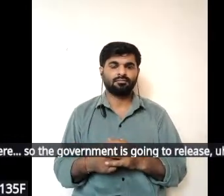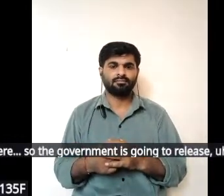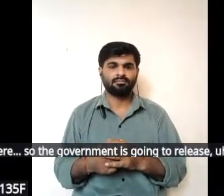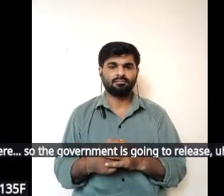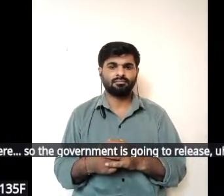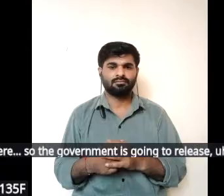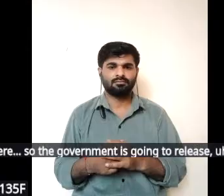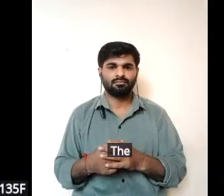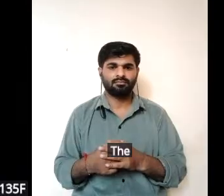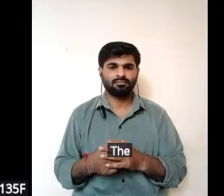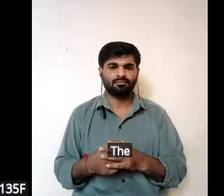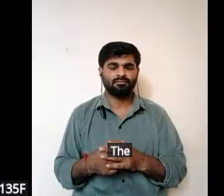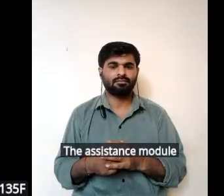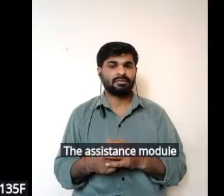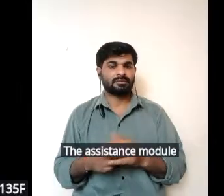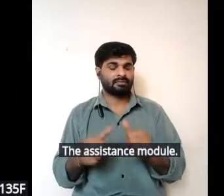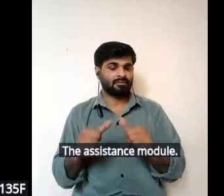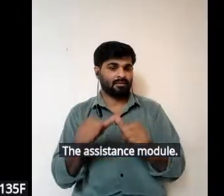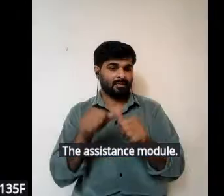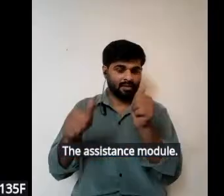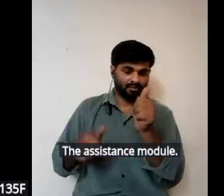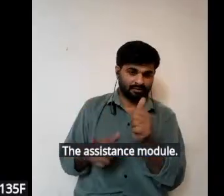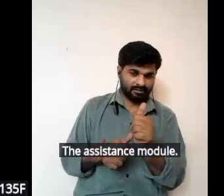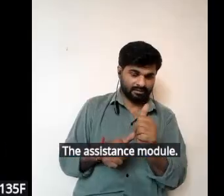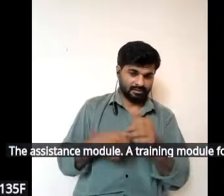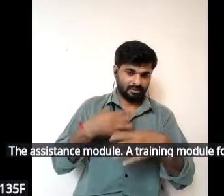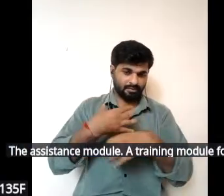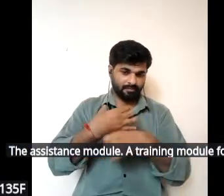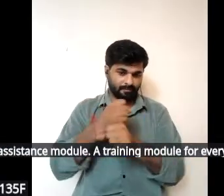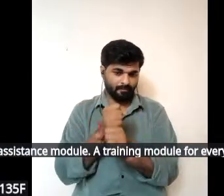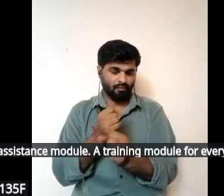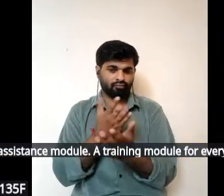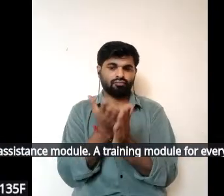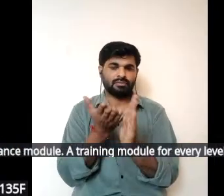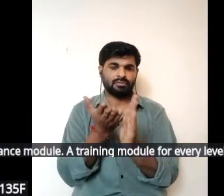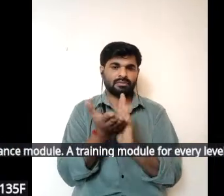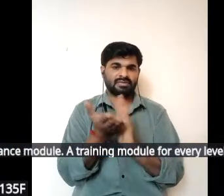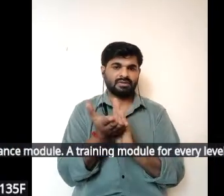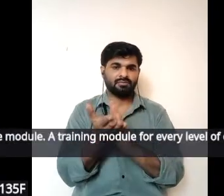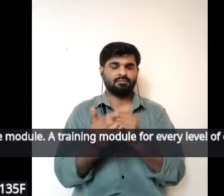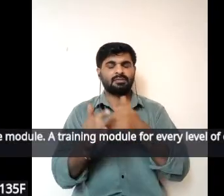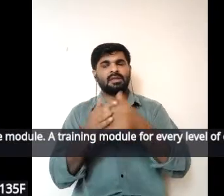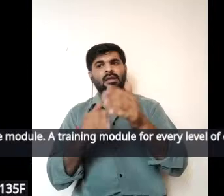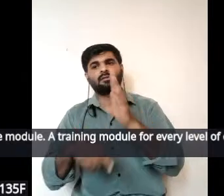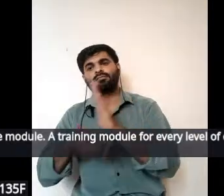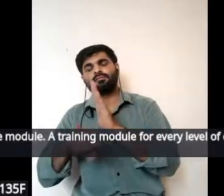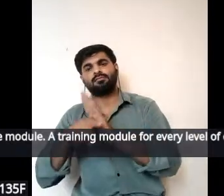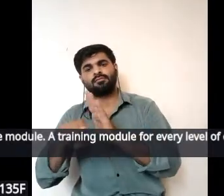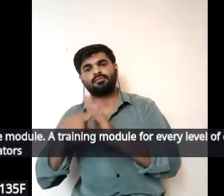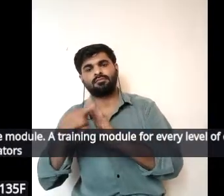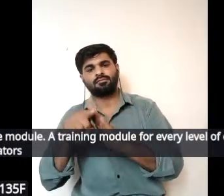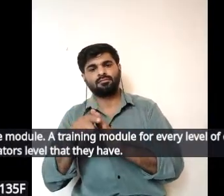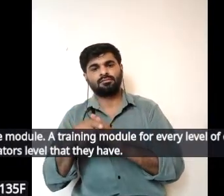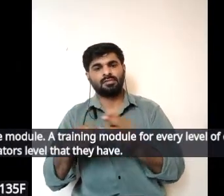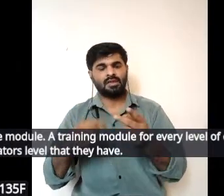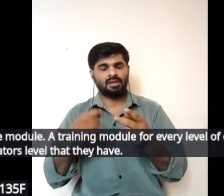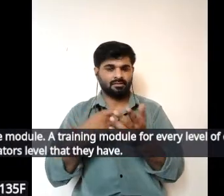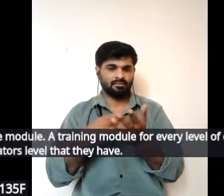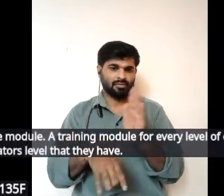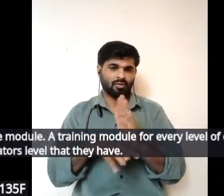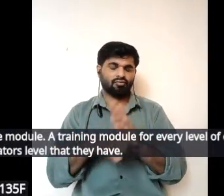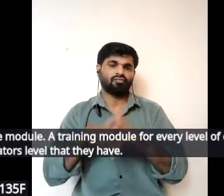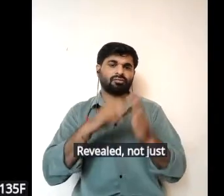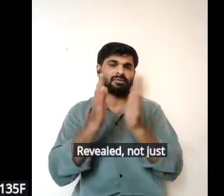the assistance module, a training module for every level of enumerators. There are 7 enumerators level that they have revealed, not